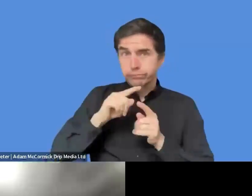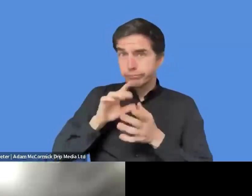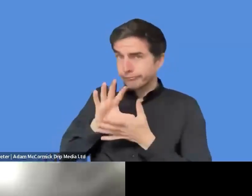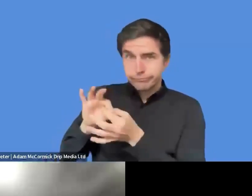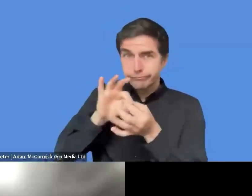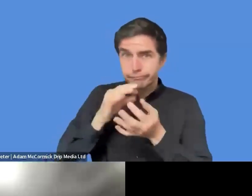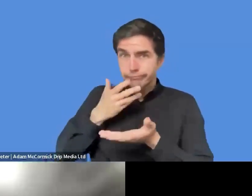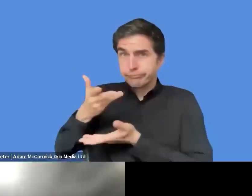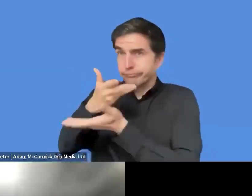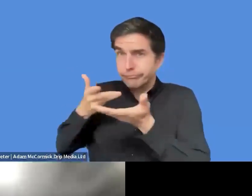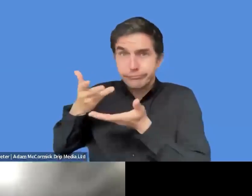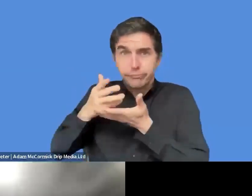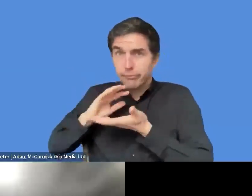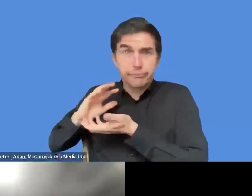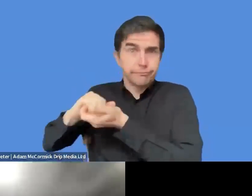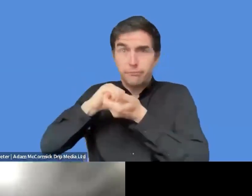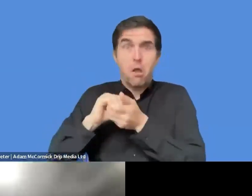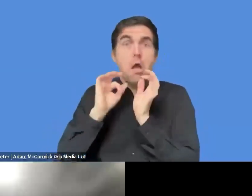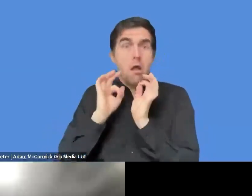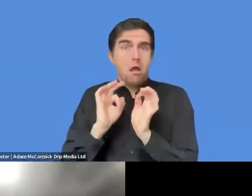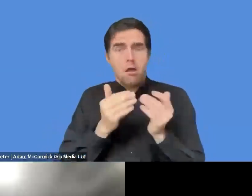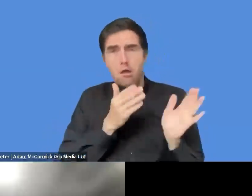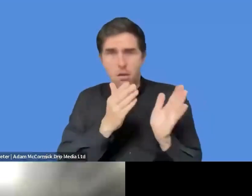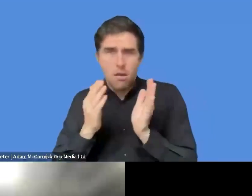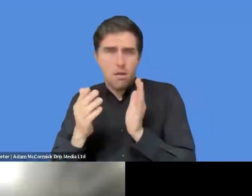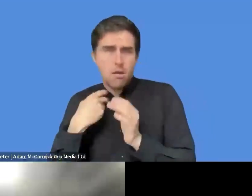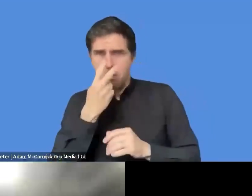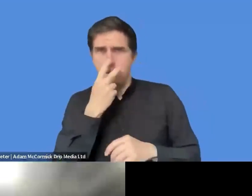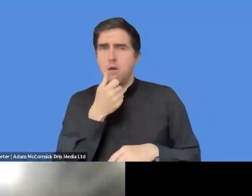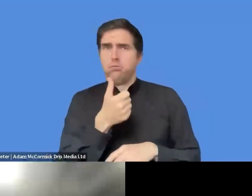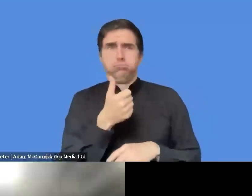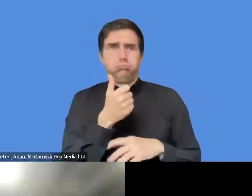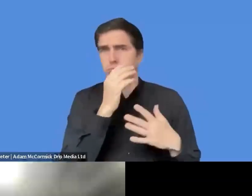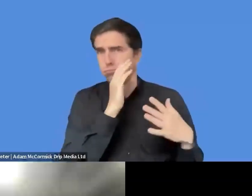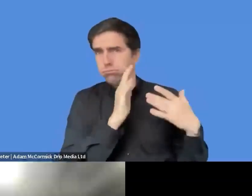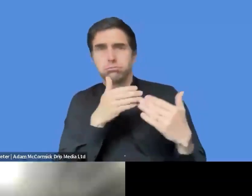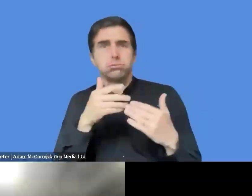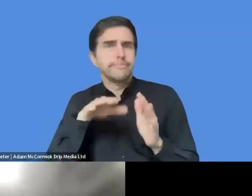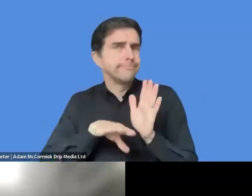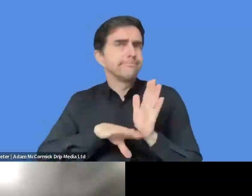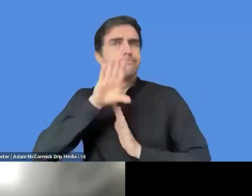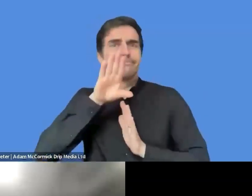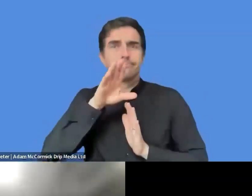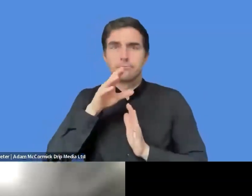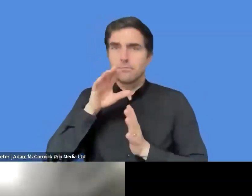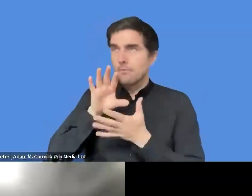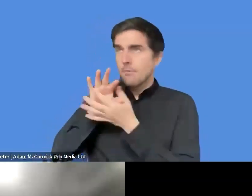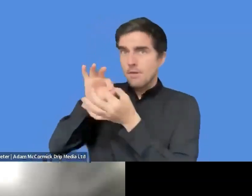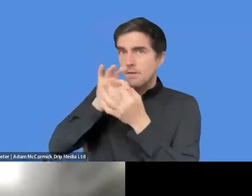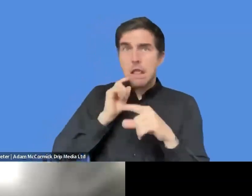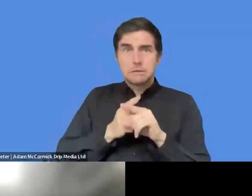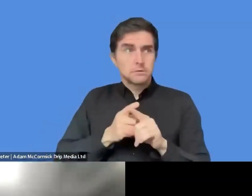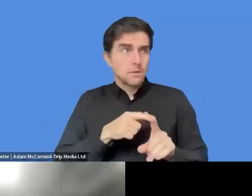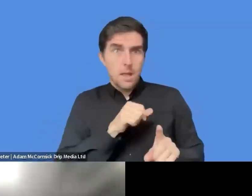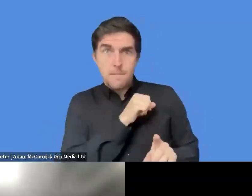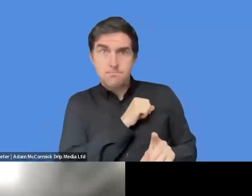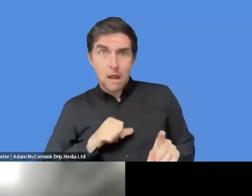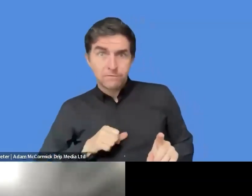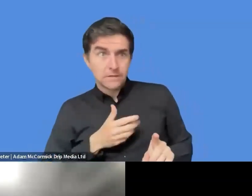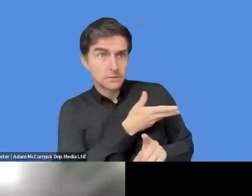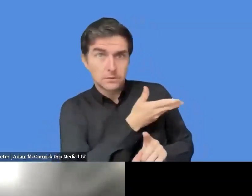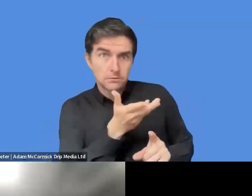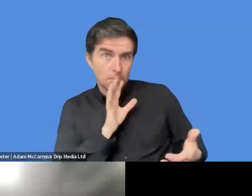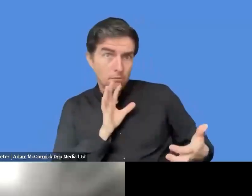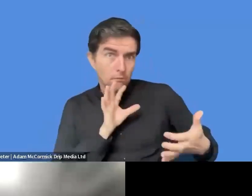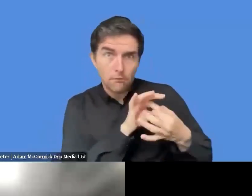very impressed with the improved public-private partnership impact. And we also very impressed with the